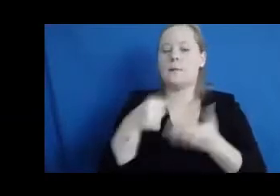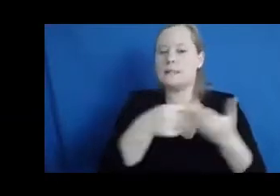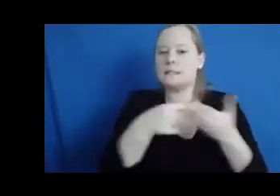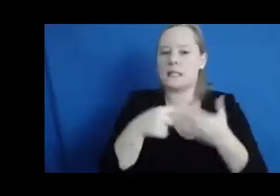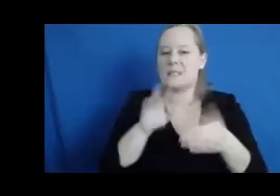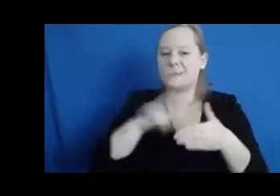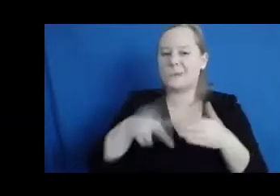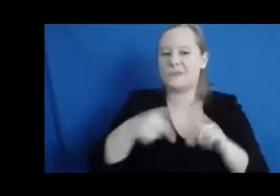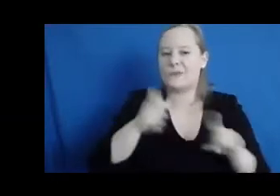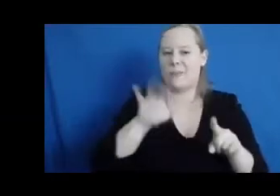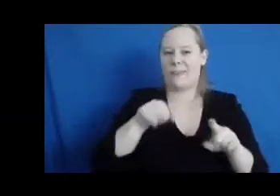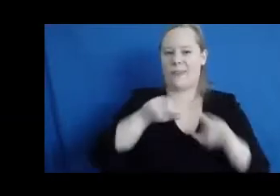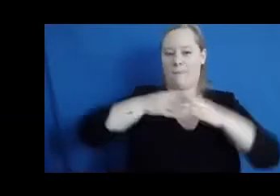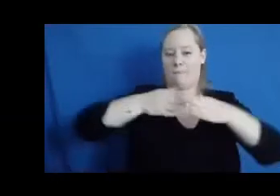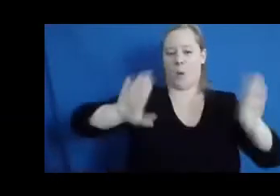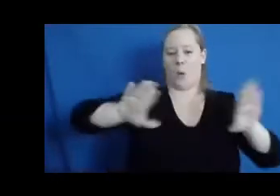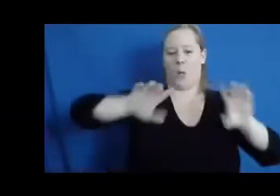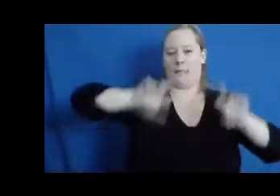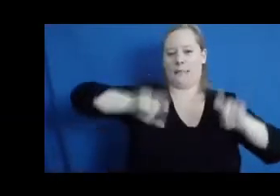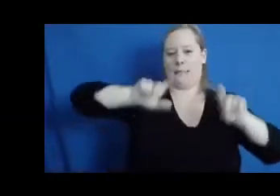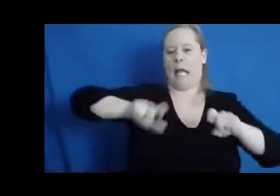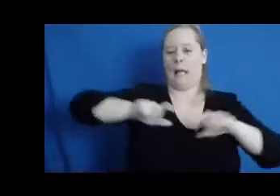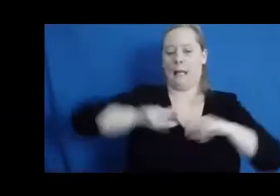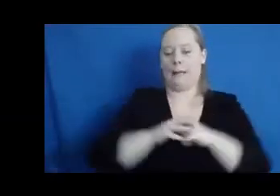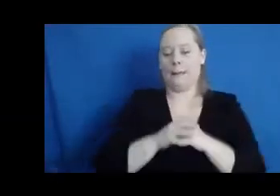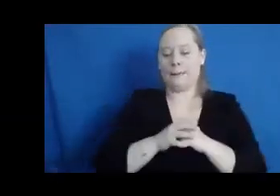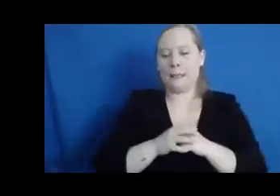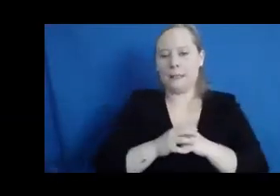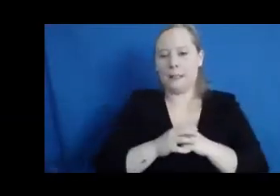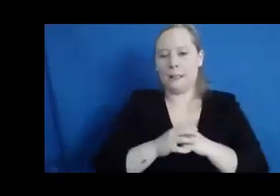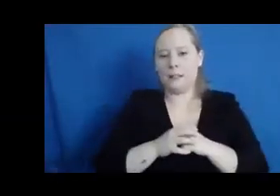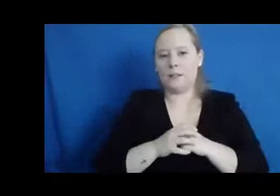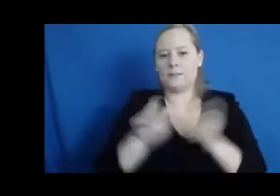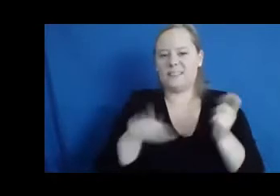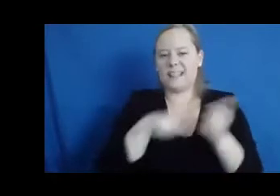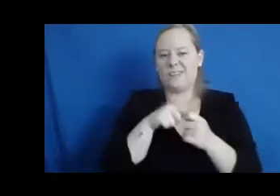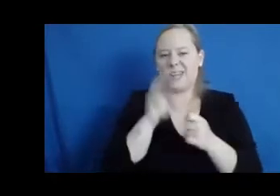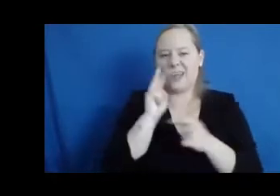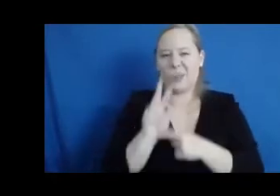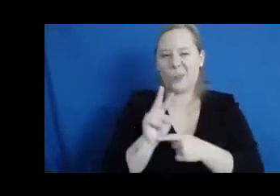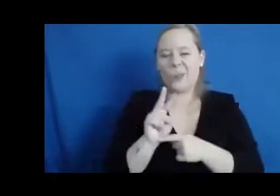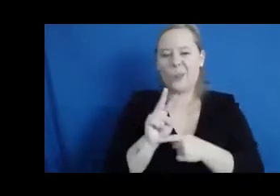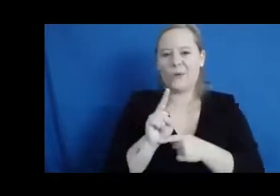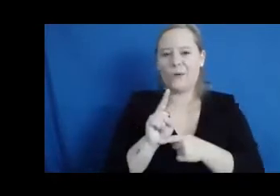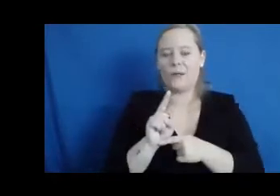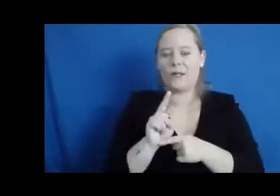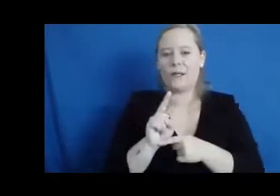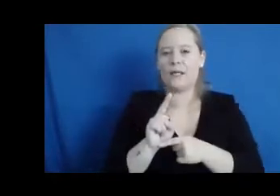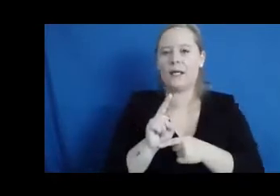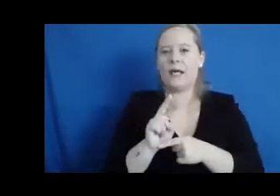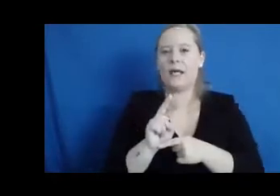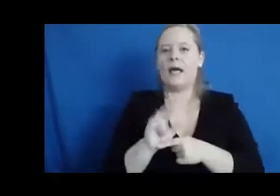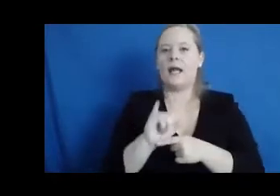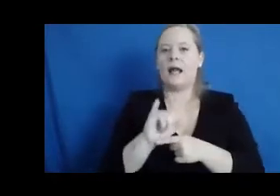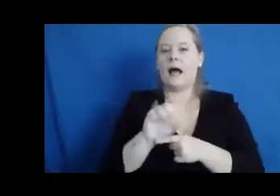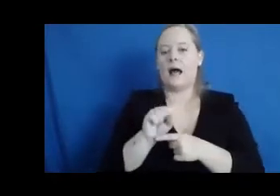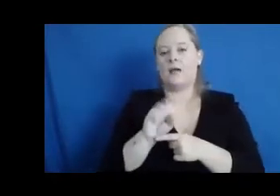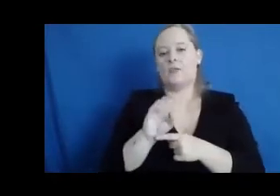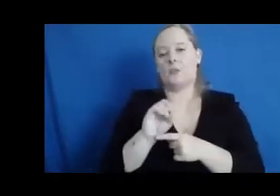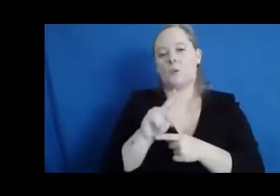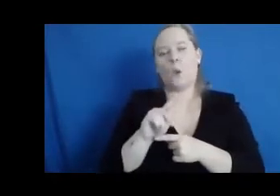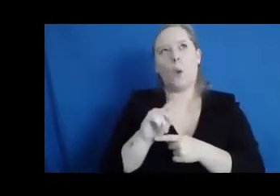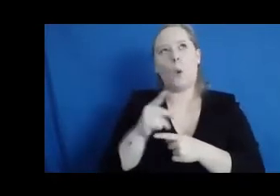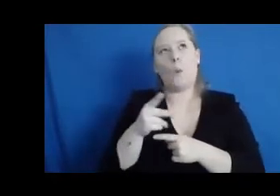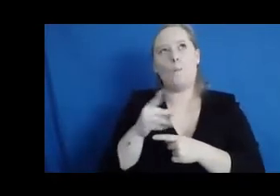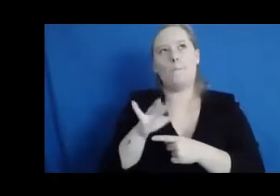broader sampling campaign, specifically looking at some isotopic analyses, looking at dissolved